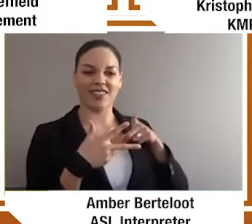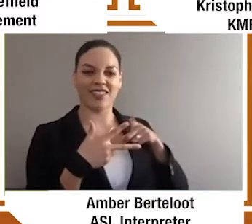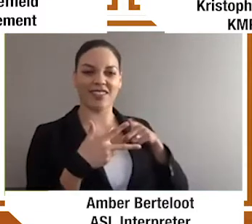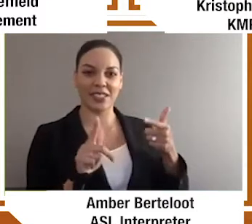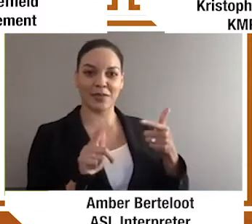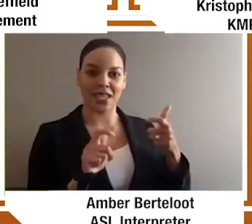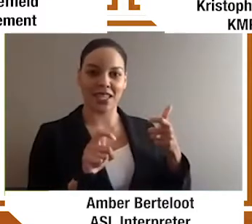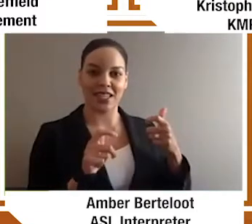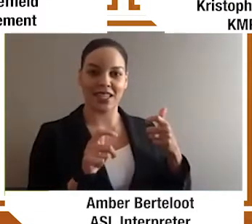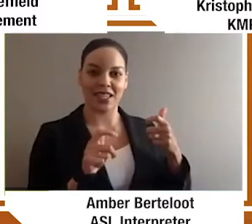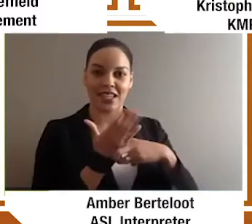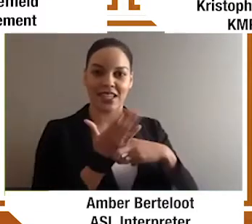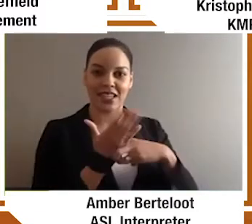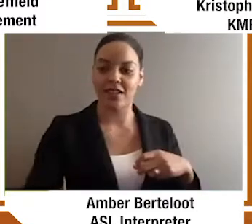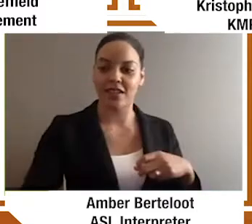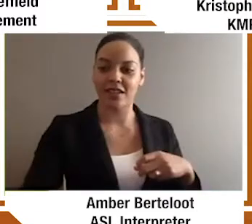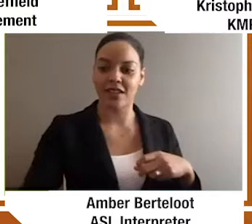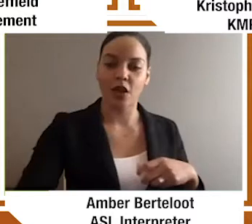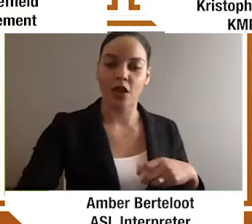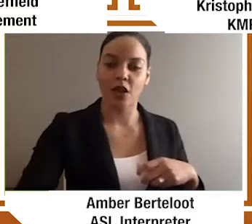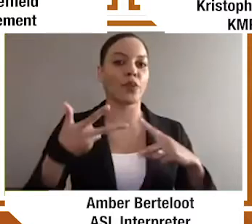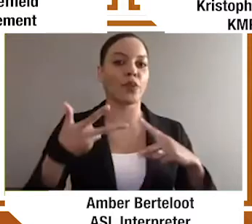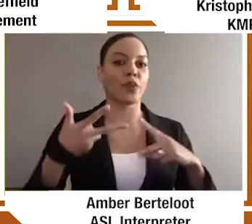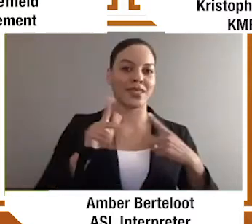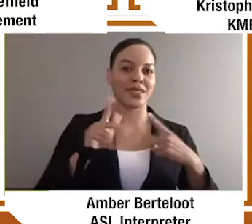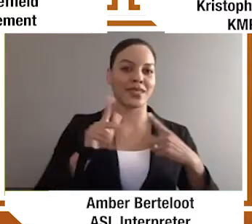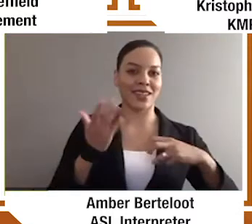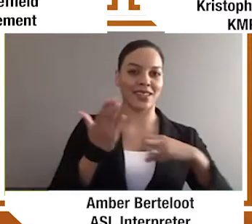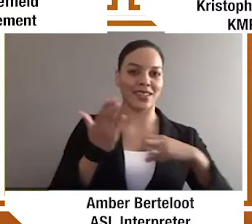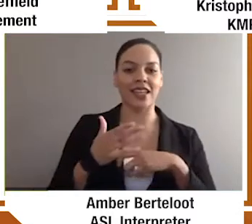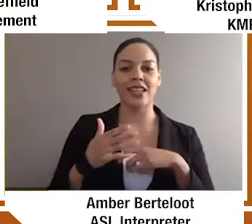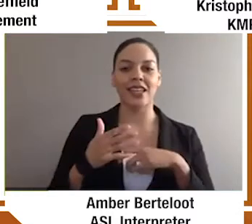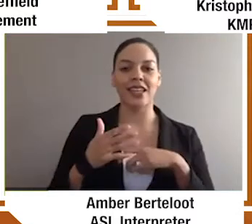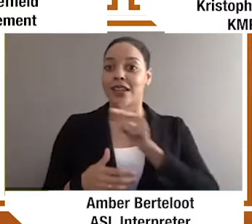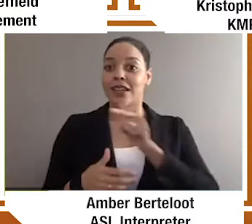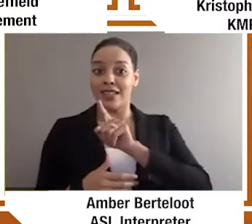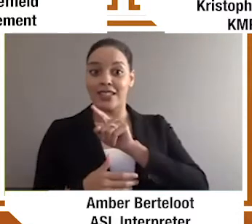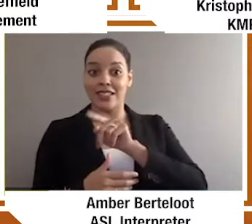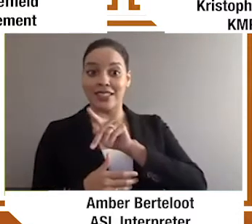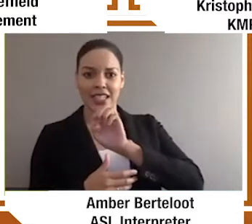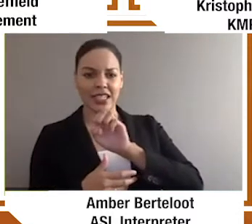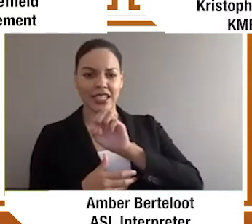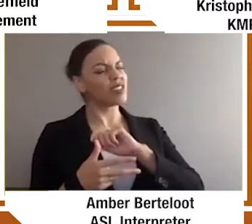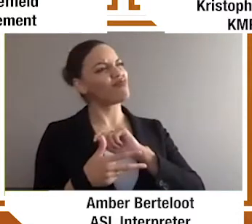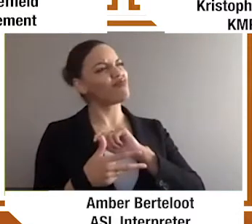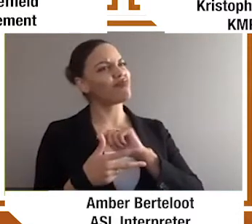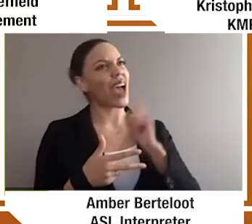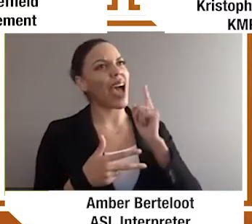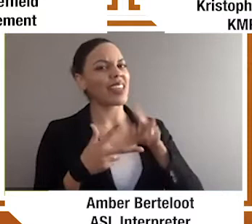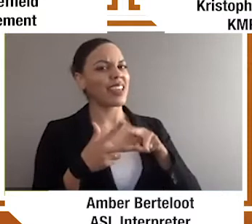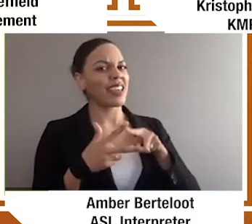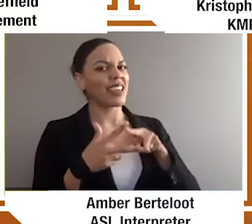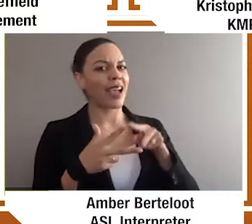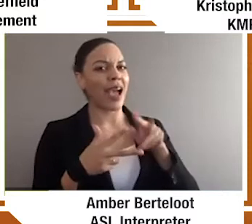Okay. You know, I'm going between the two because I never do hear him talk about TV. Like I never hear him